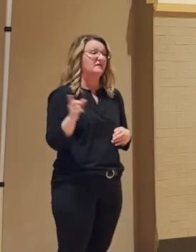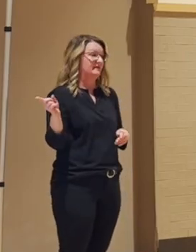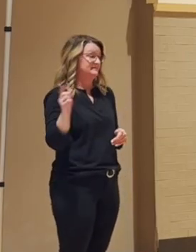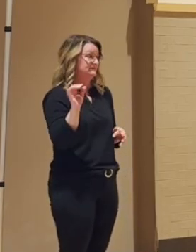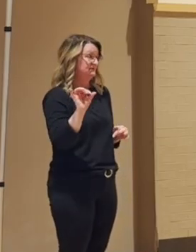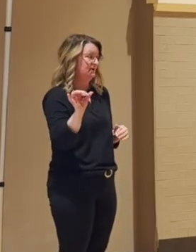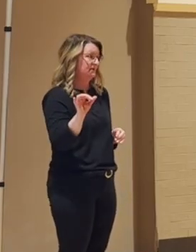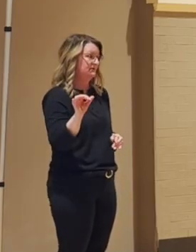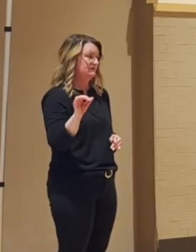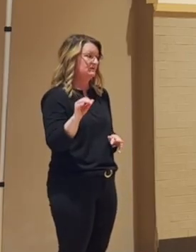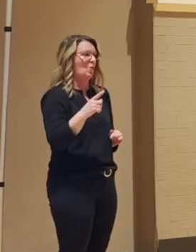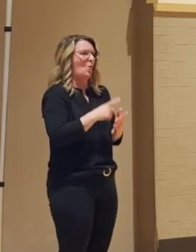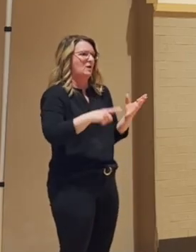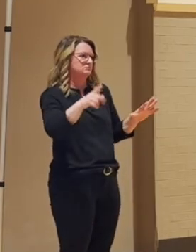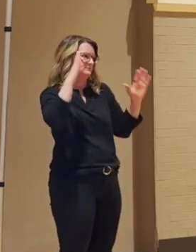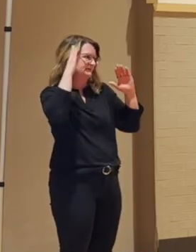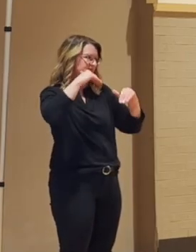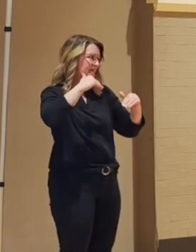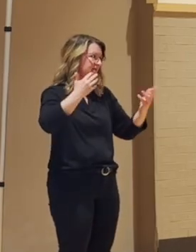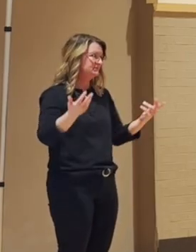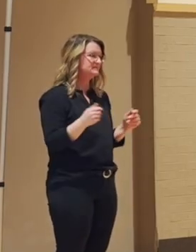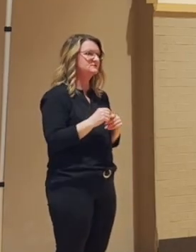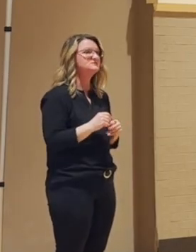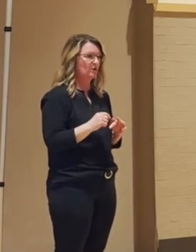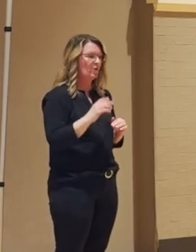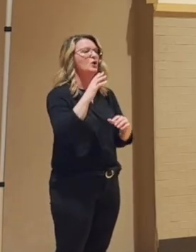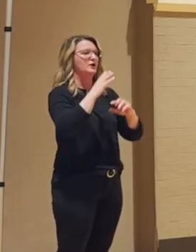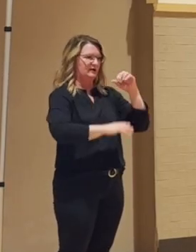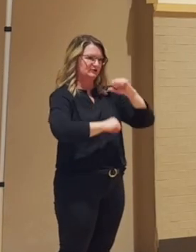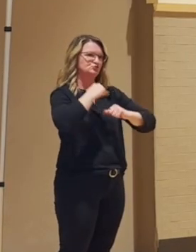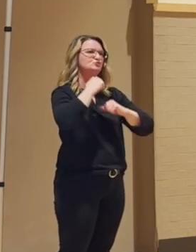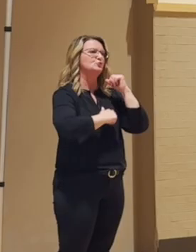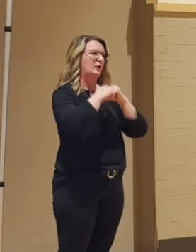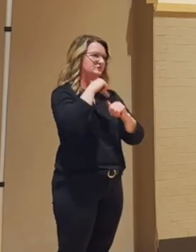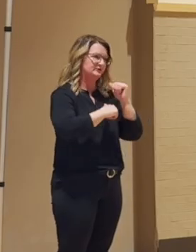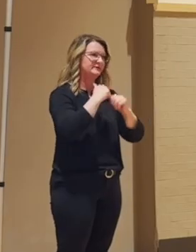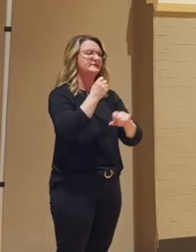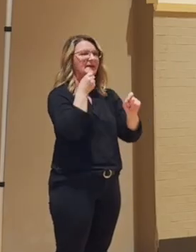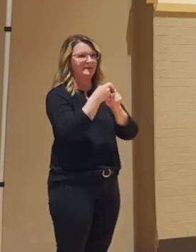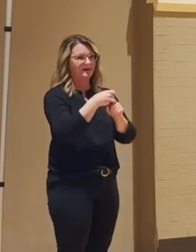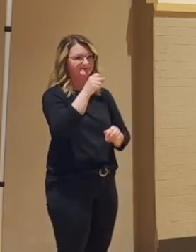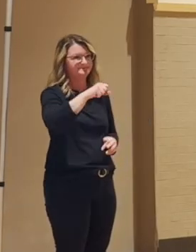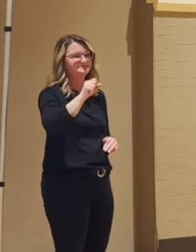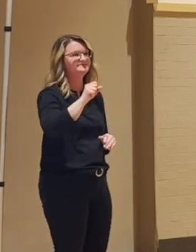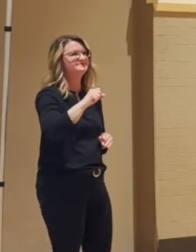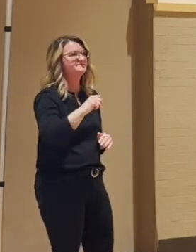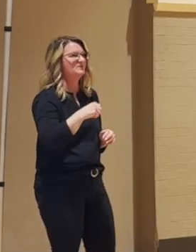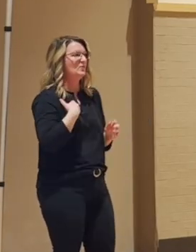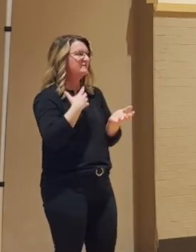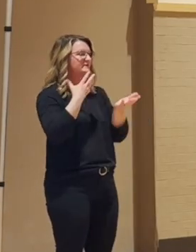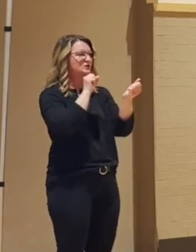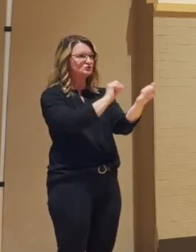like what you can expect. So there will be construction impacts, But we have addressed and